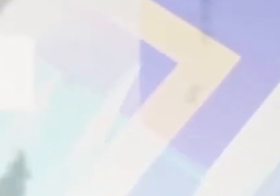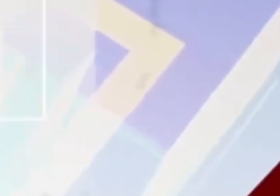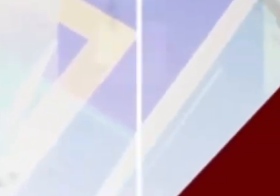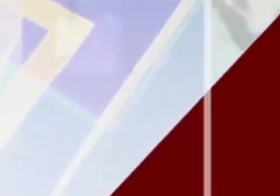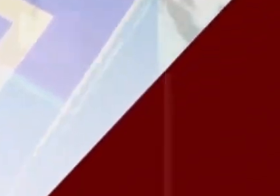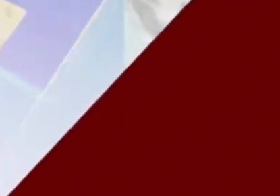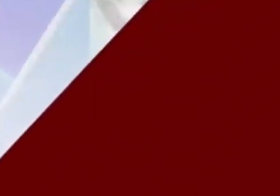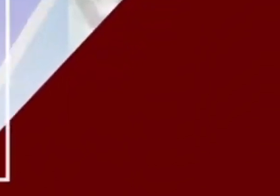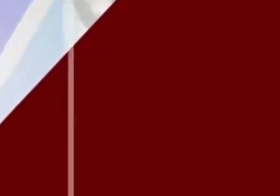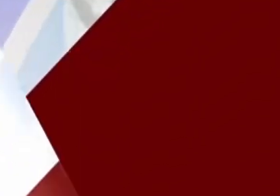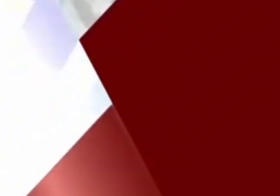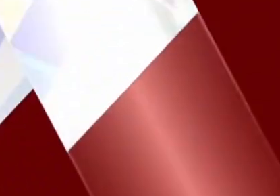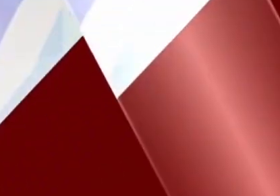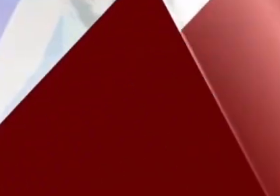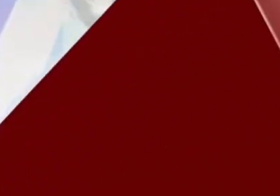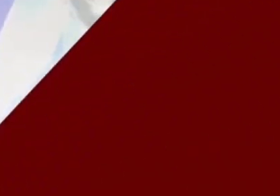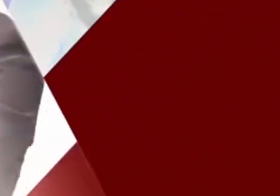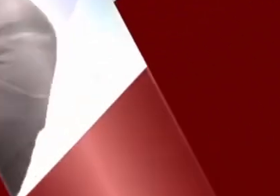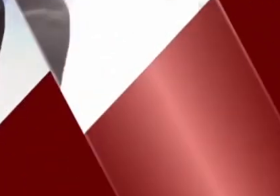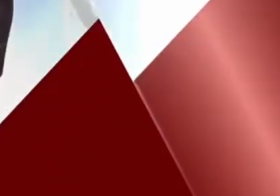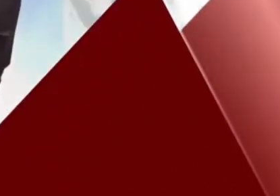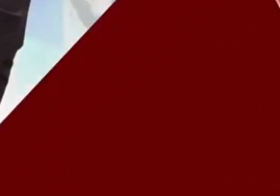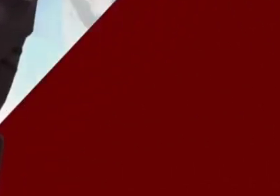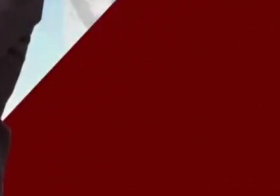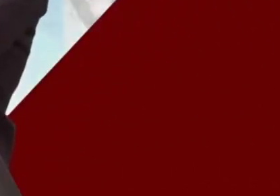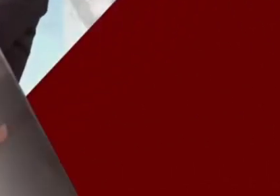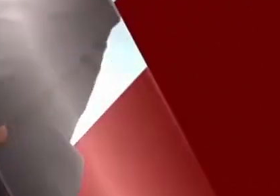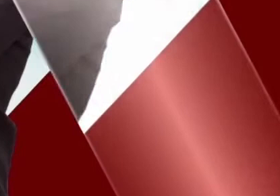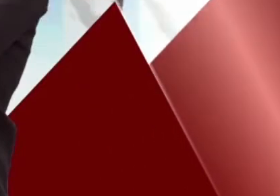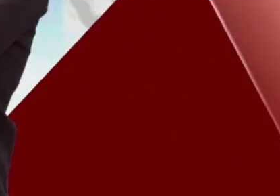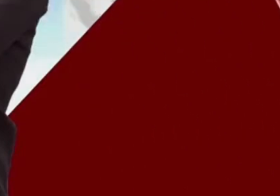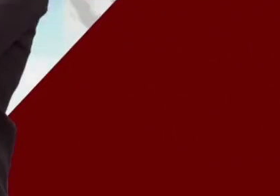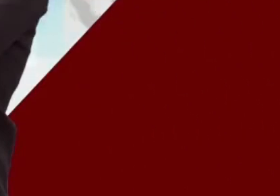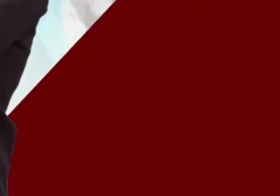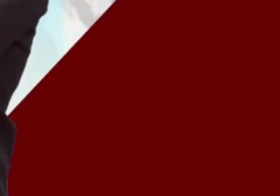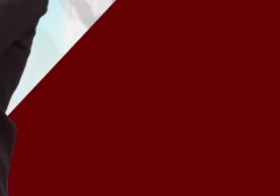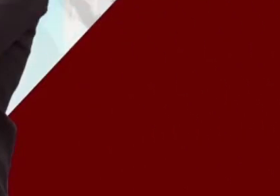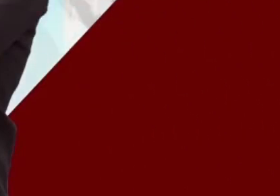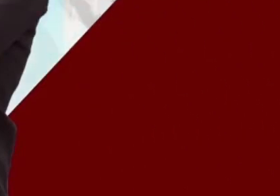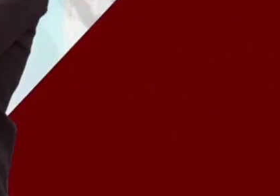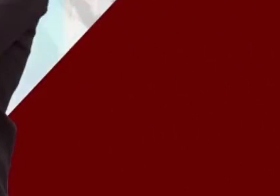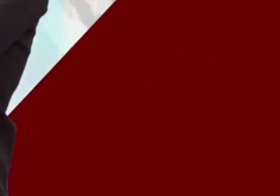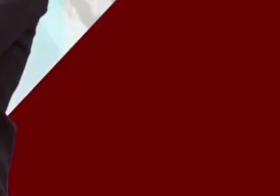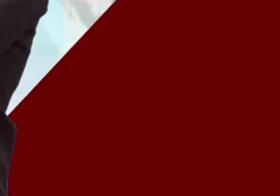You are watching KUTV Primetime News with Mutegi K. Martin.